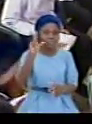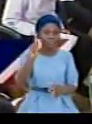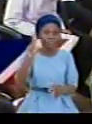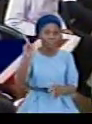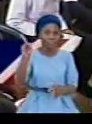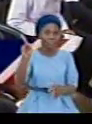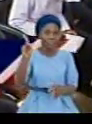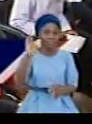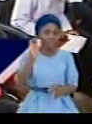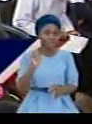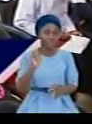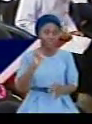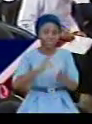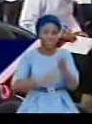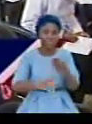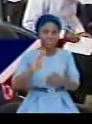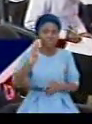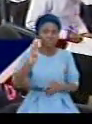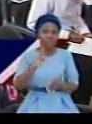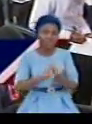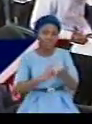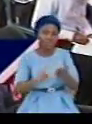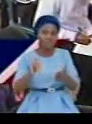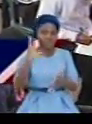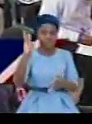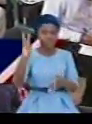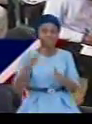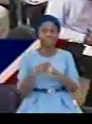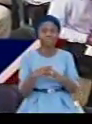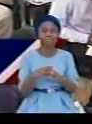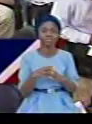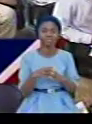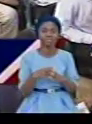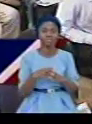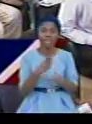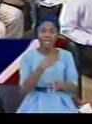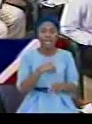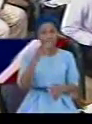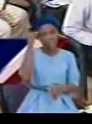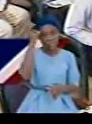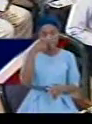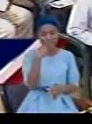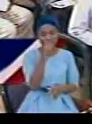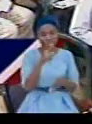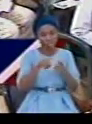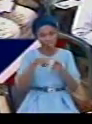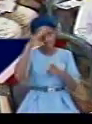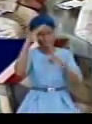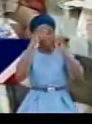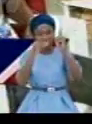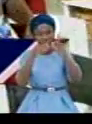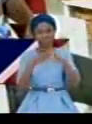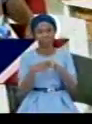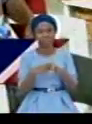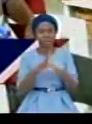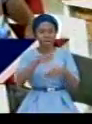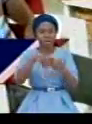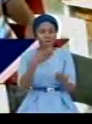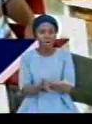4. Reading from verse 6. And the devil said unto him,